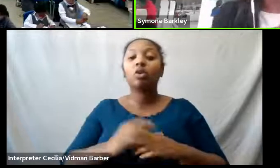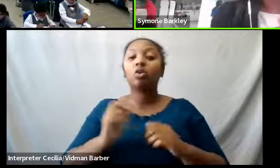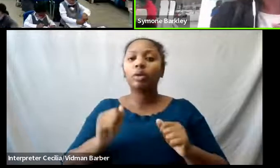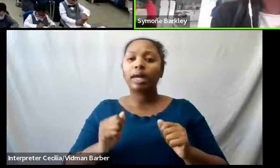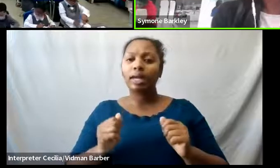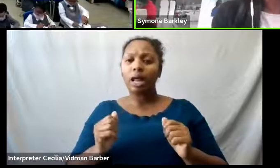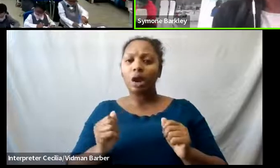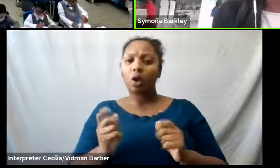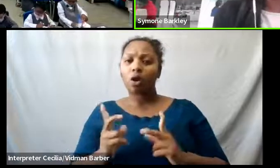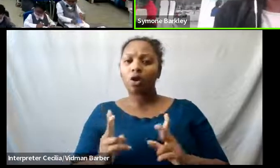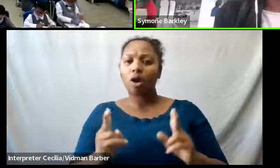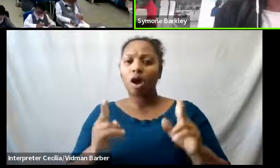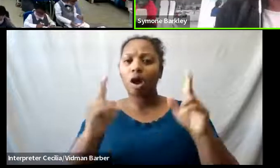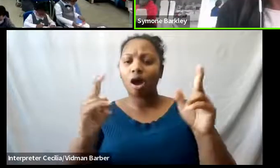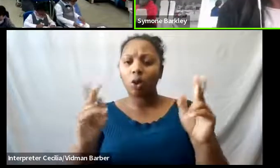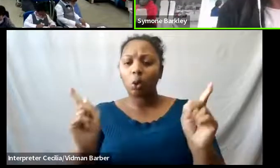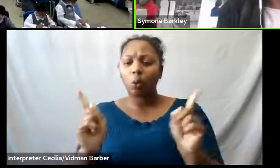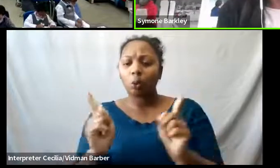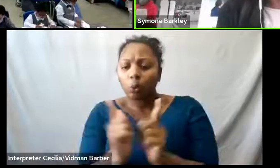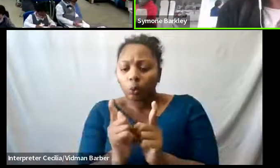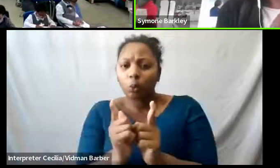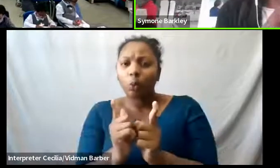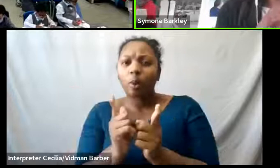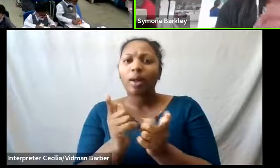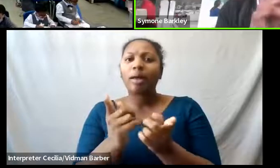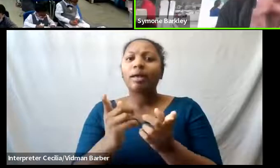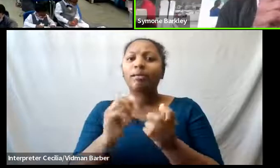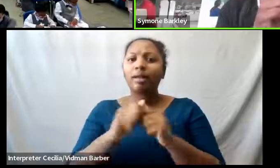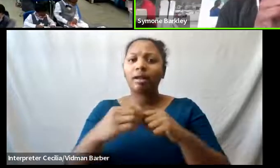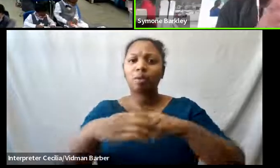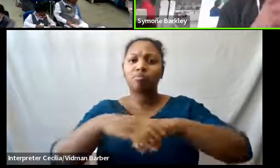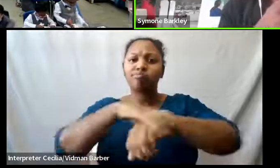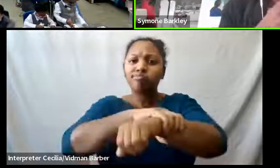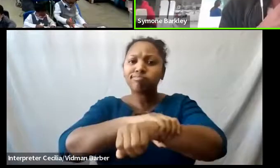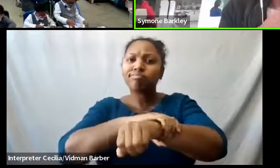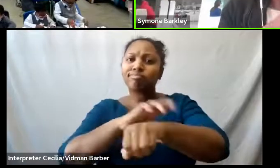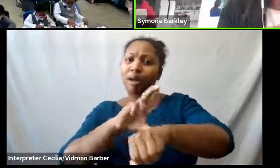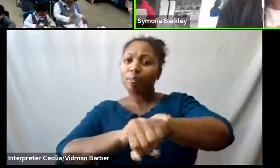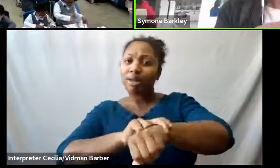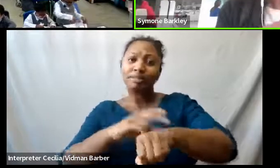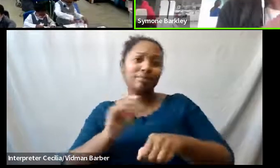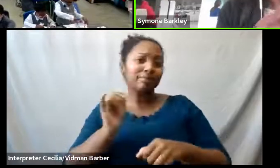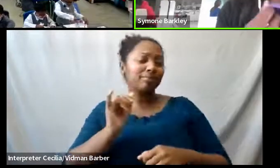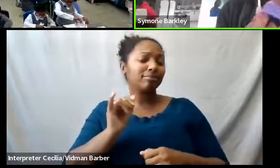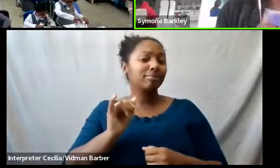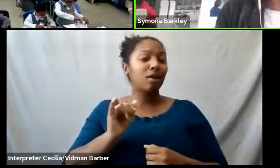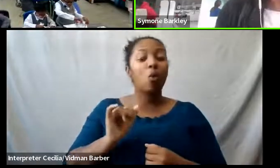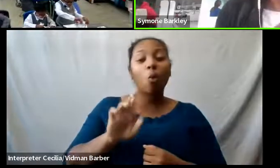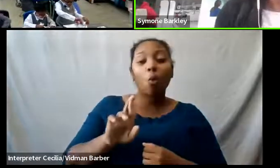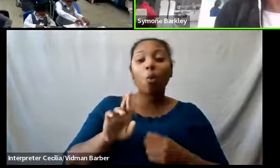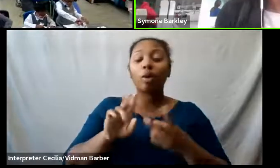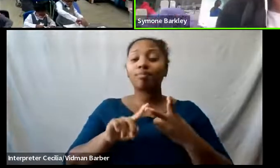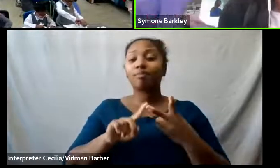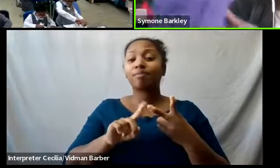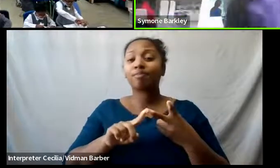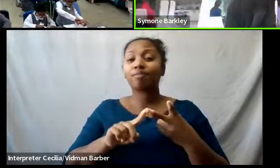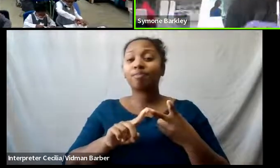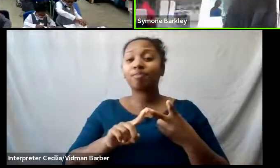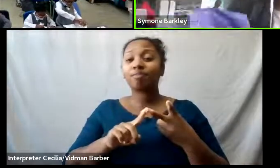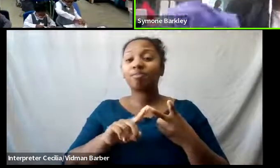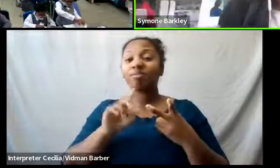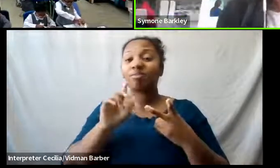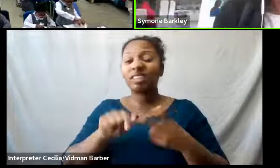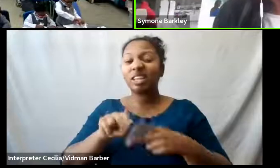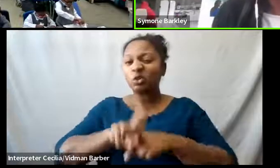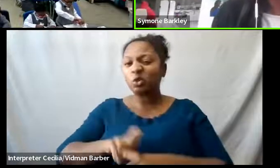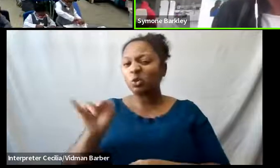it. There's lots of tutorials on like how to make bracelets out of fabric, so you could use that. You could use it to actually like wipe off,